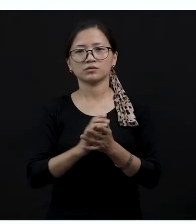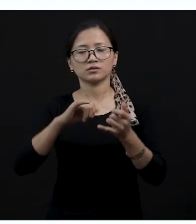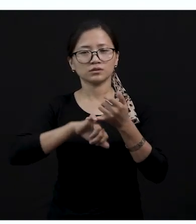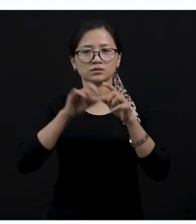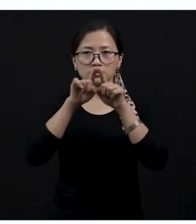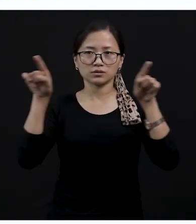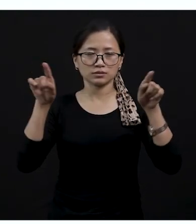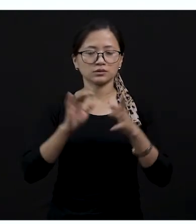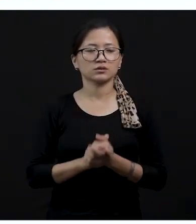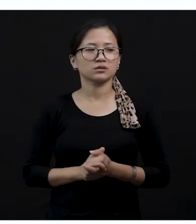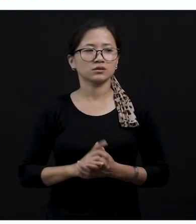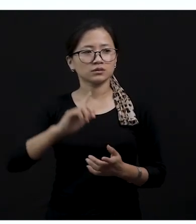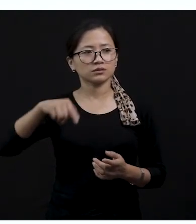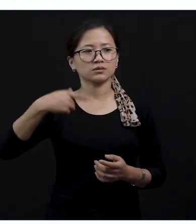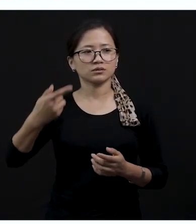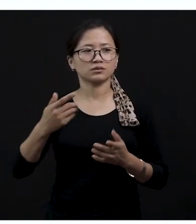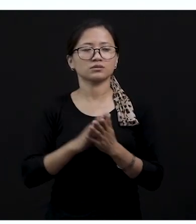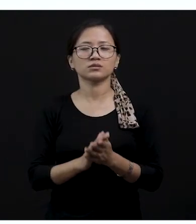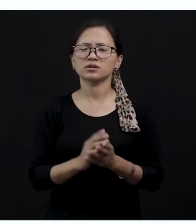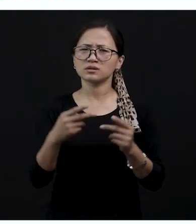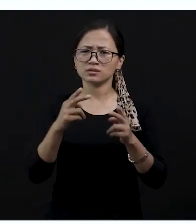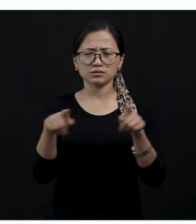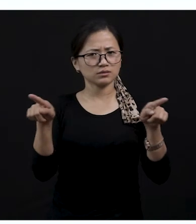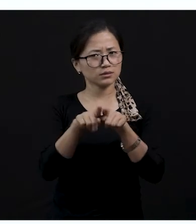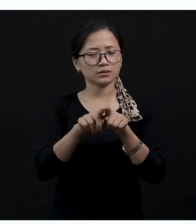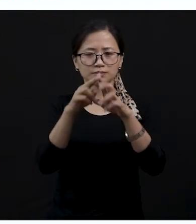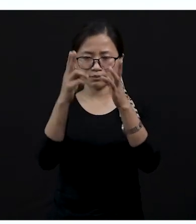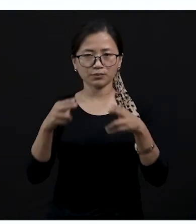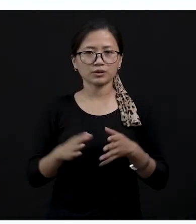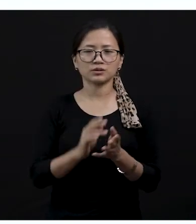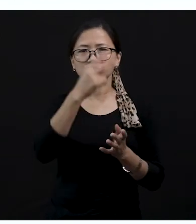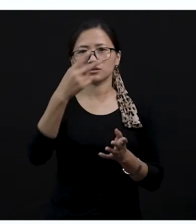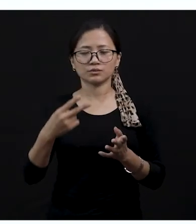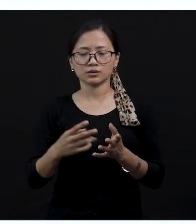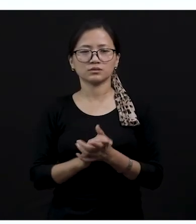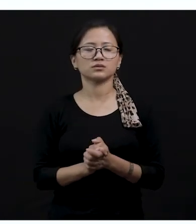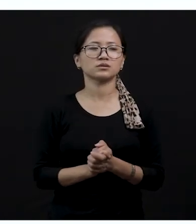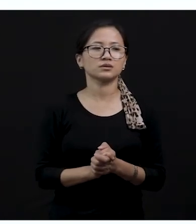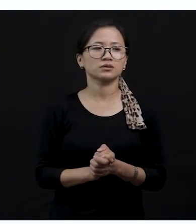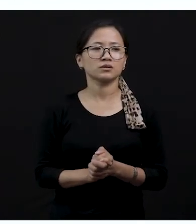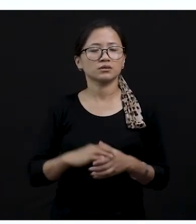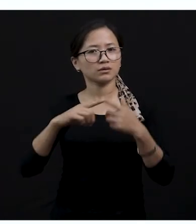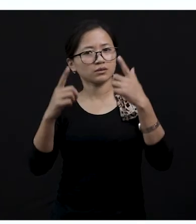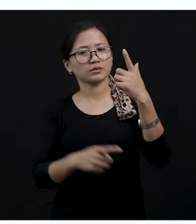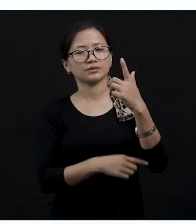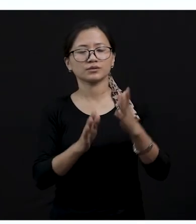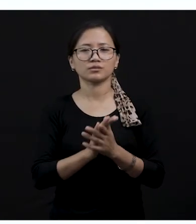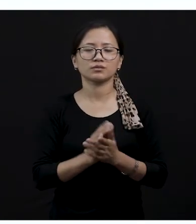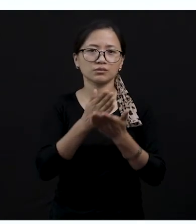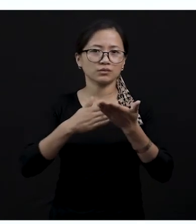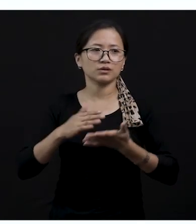stanza. Now the next stanza, the same pattern. We will look the ending part only,